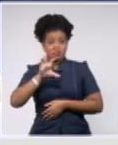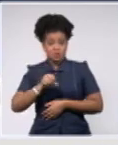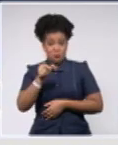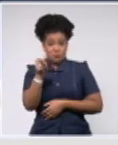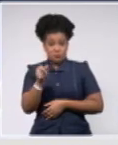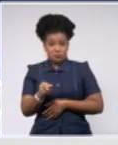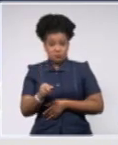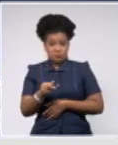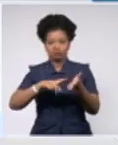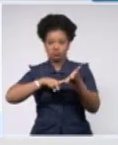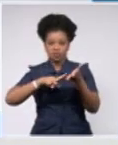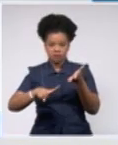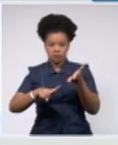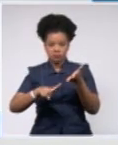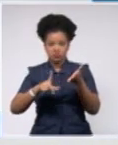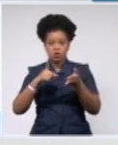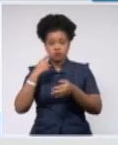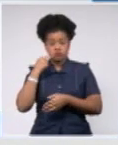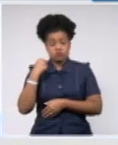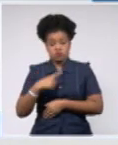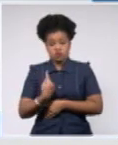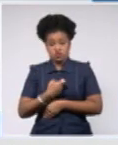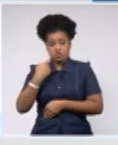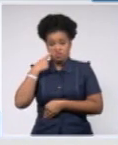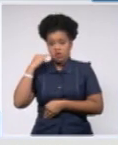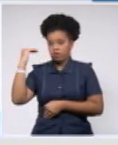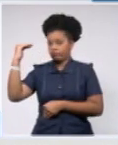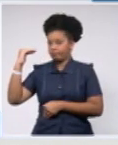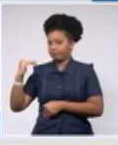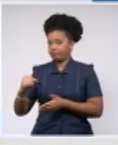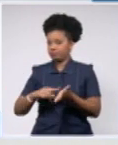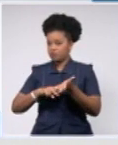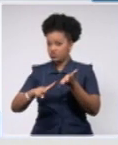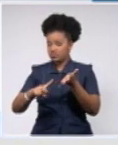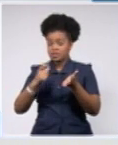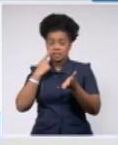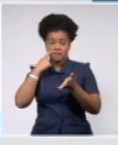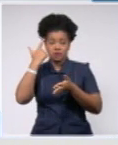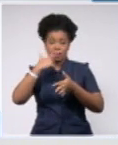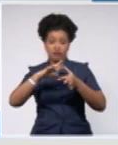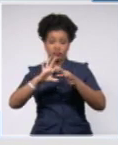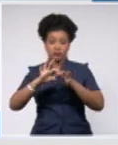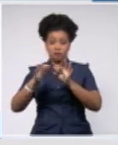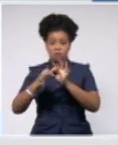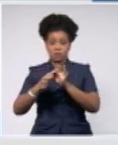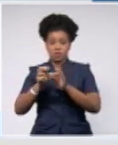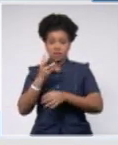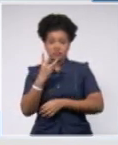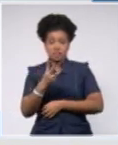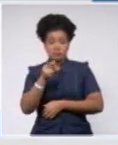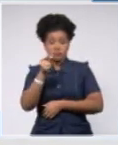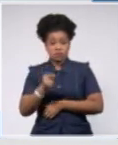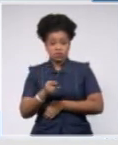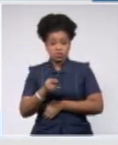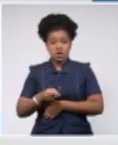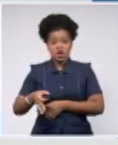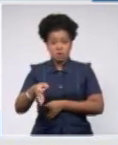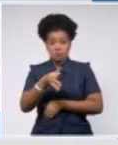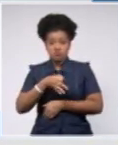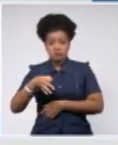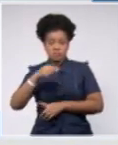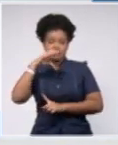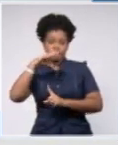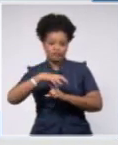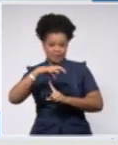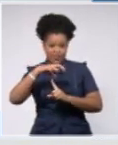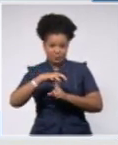from Artemisa all belong to the municipality of San Cristobal. The case from Mayabeque belongs